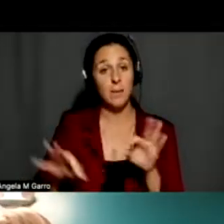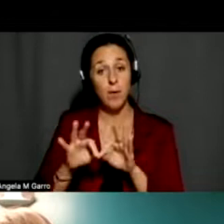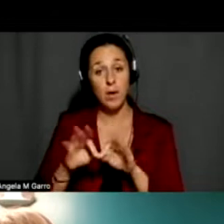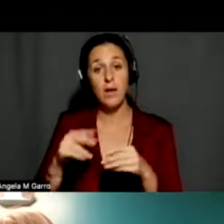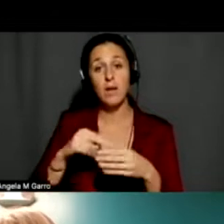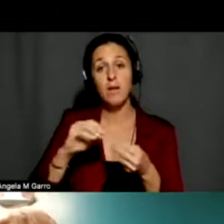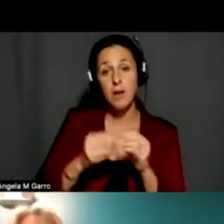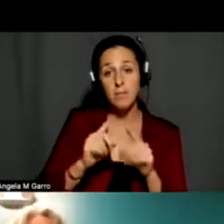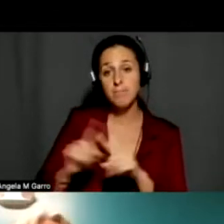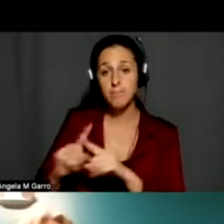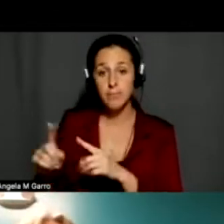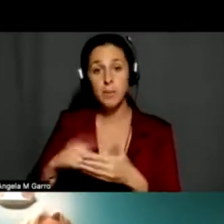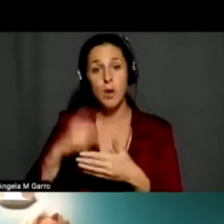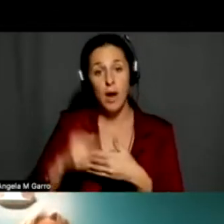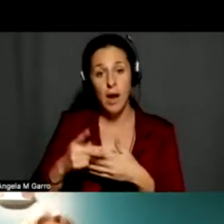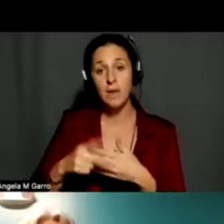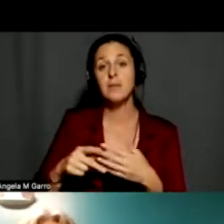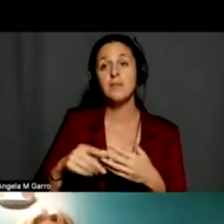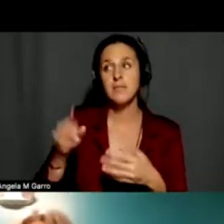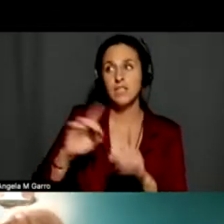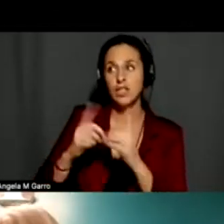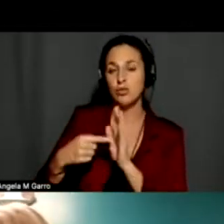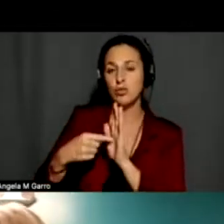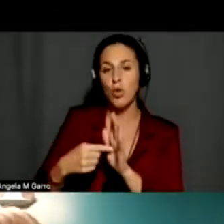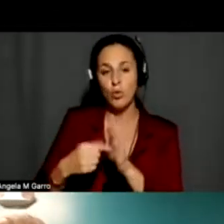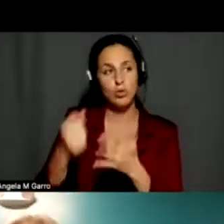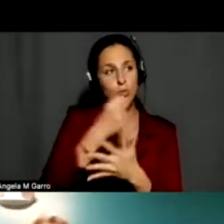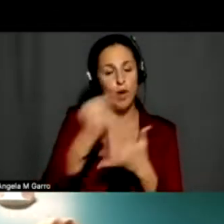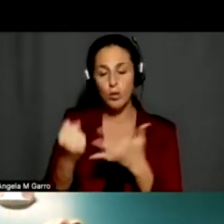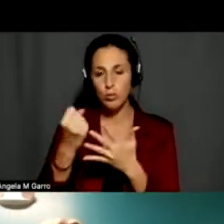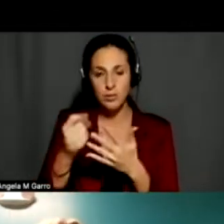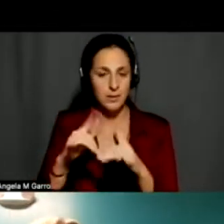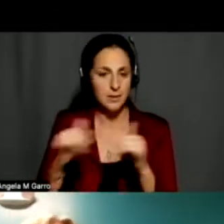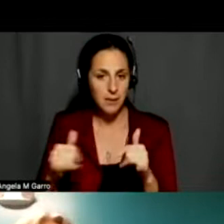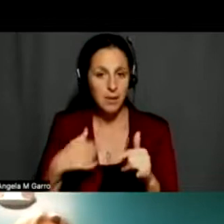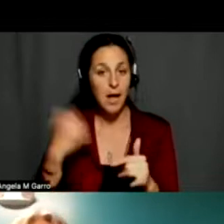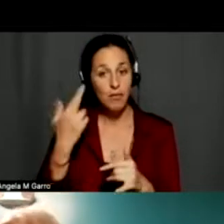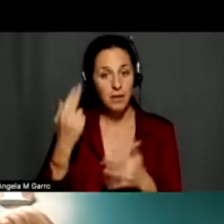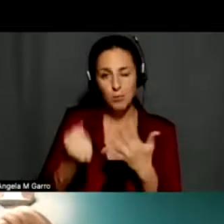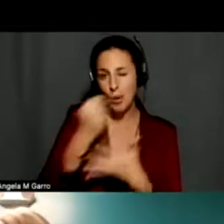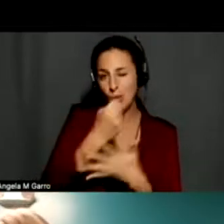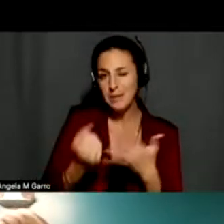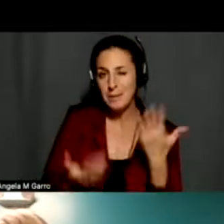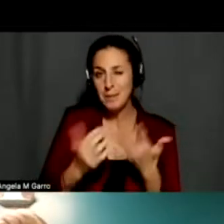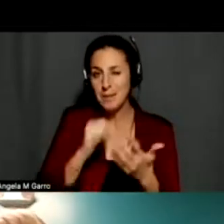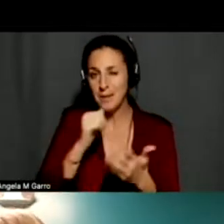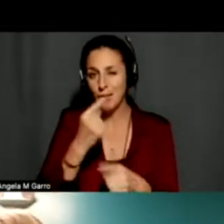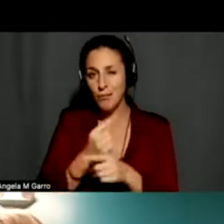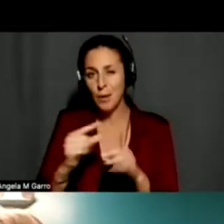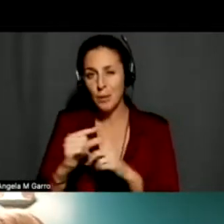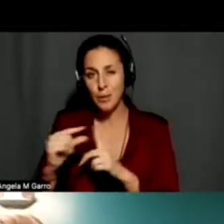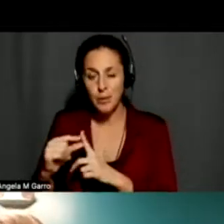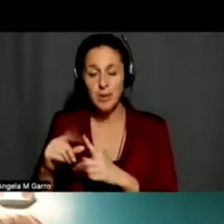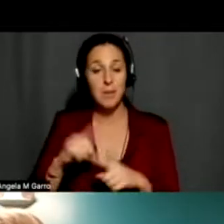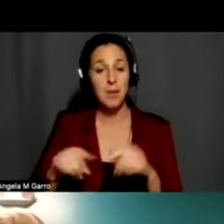that the district has chosen to prioritize at the same time. And I realize prioritize might not be the right word here. In addition